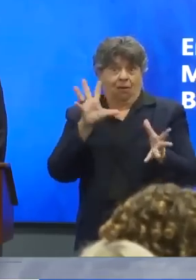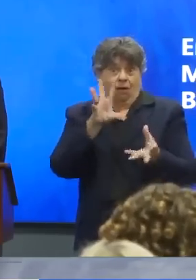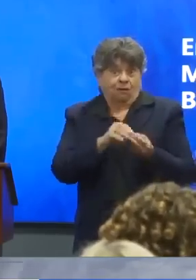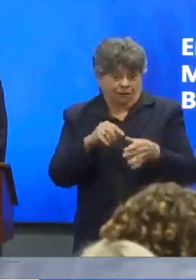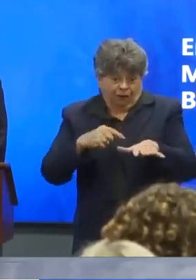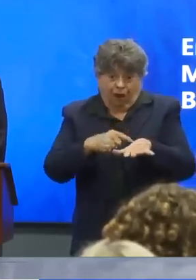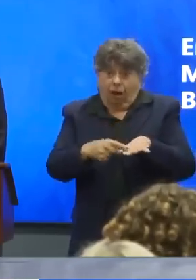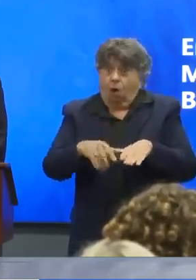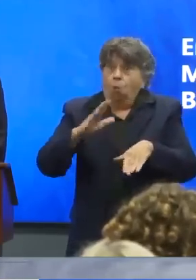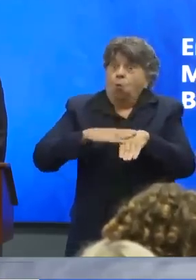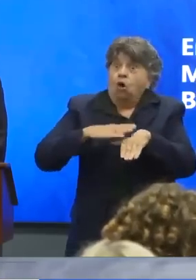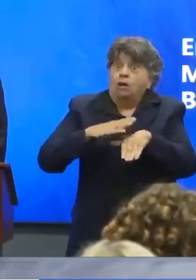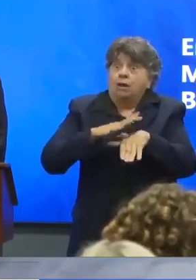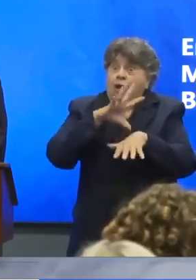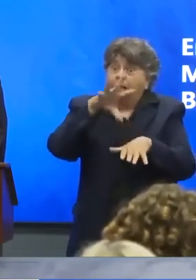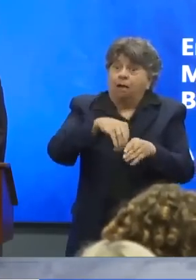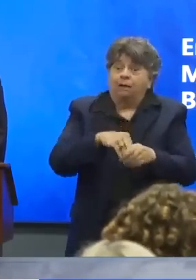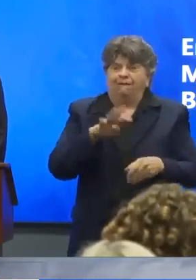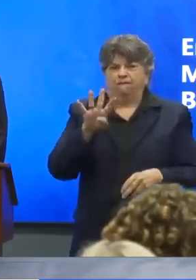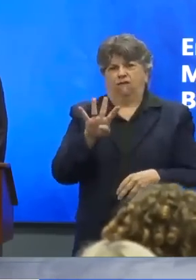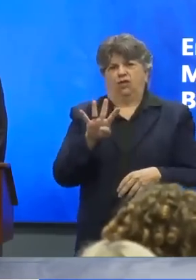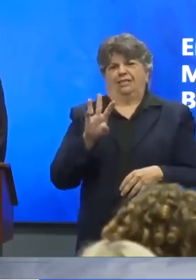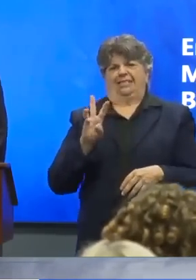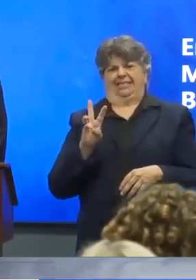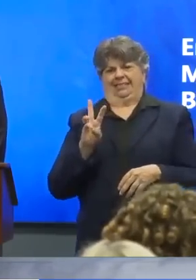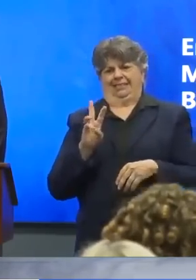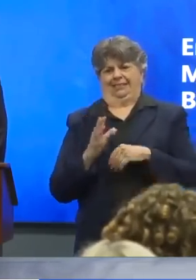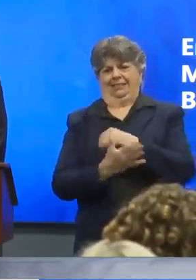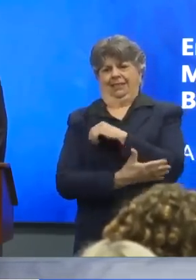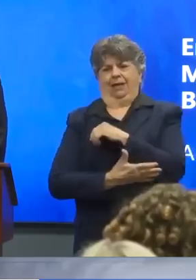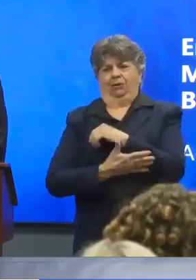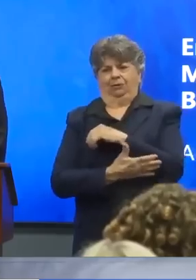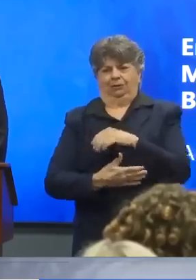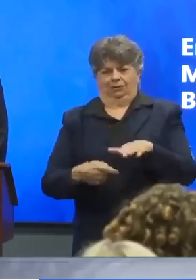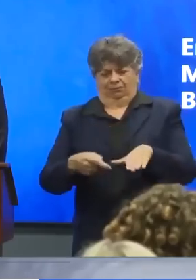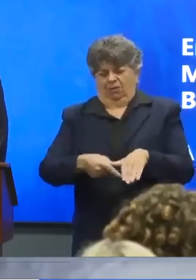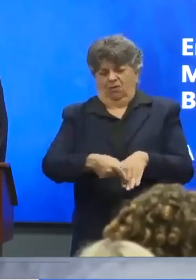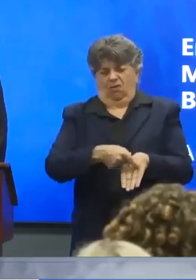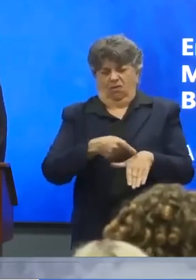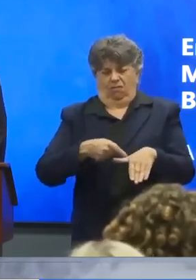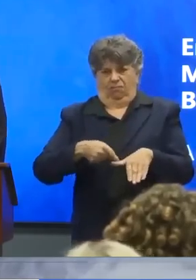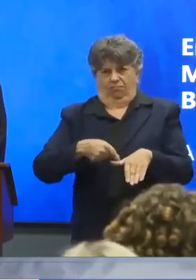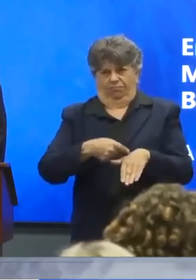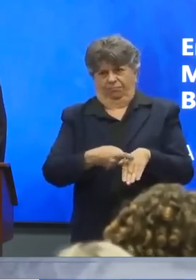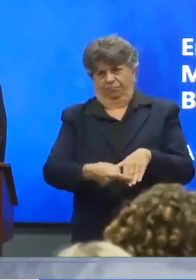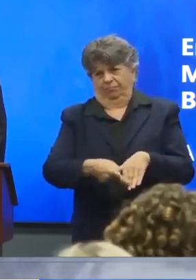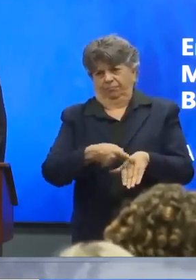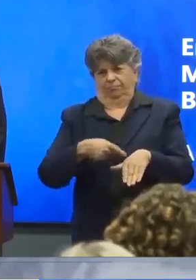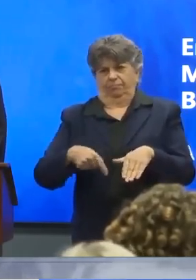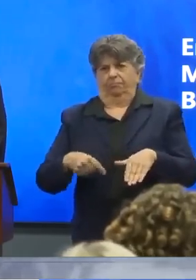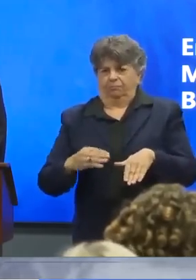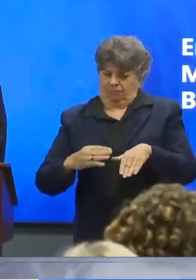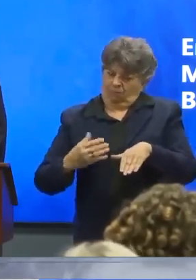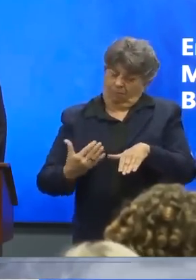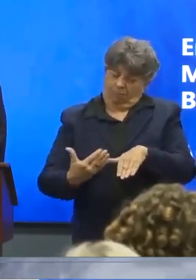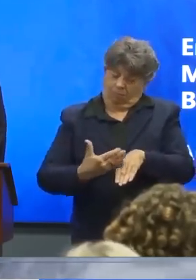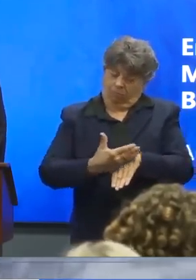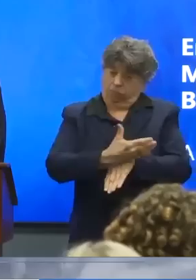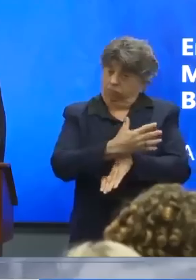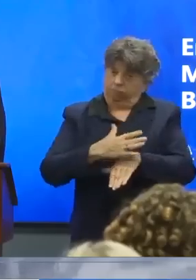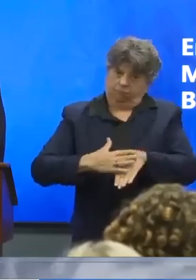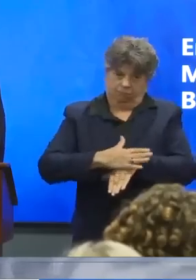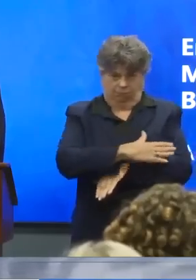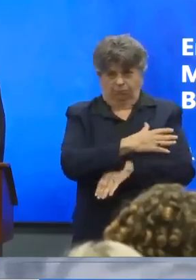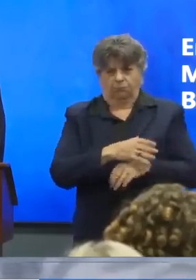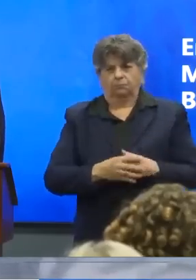now. Of course, the Gulf Coast counties, but this is likely going to cut across the interior of the state. It's going to impact a lot of counties in north central